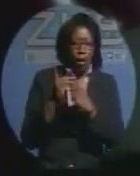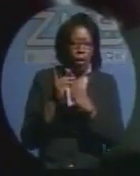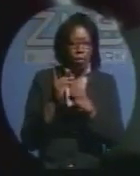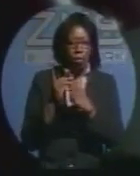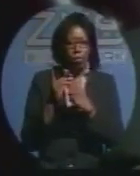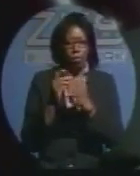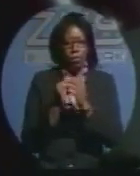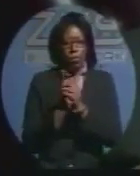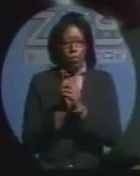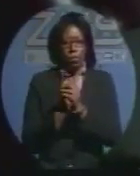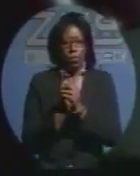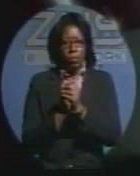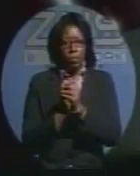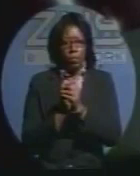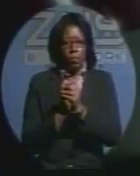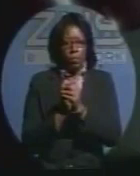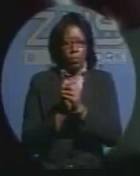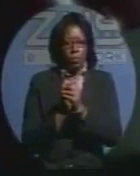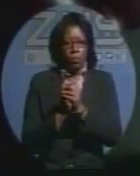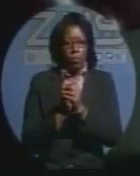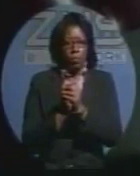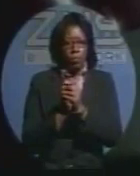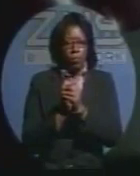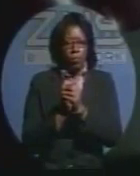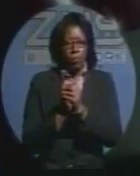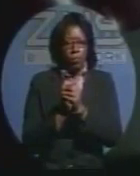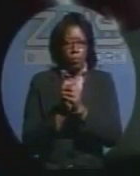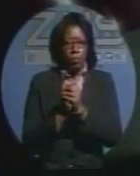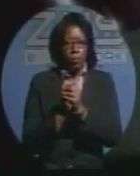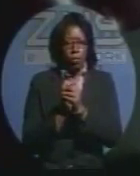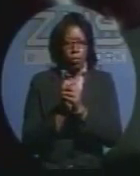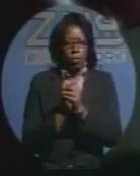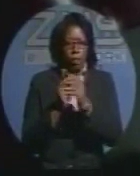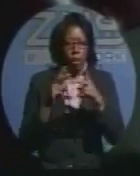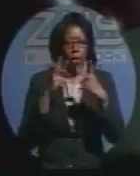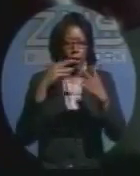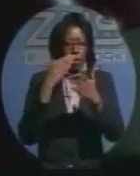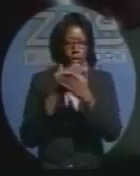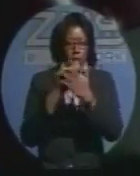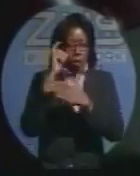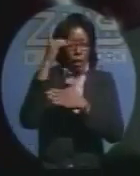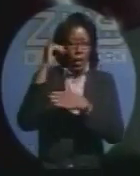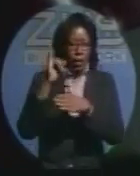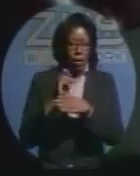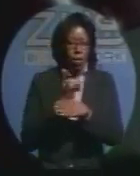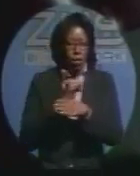certain respects, a very viable light industry.